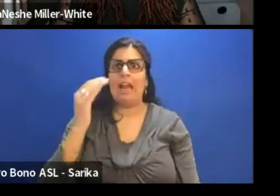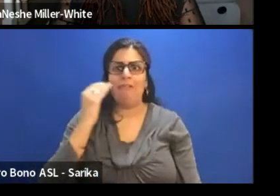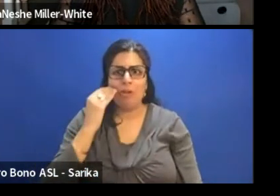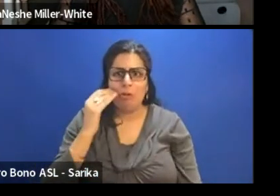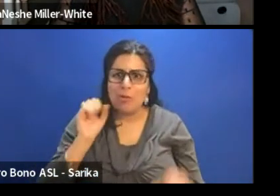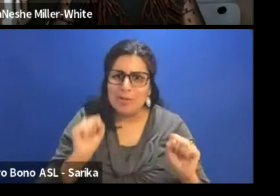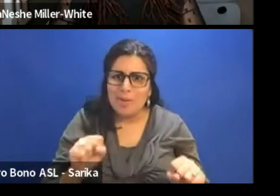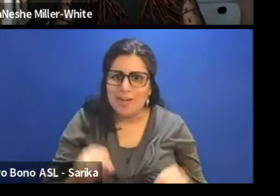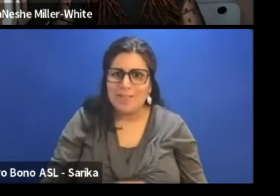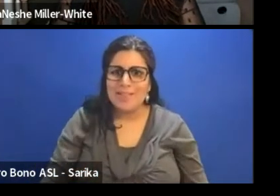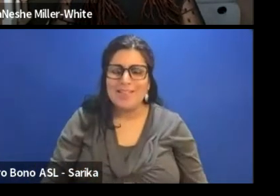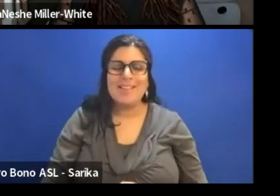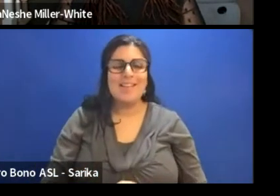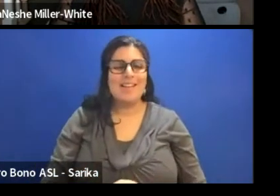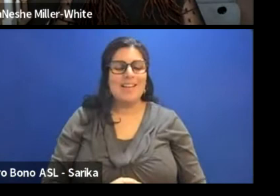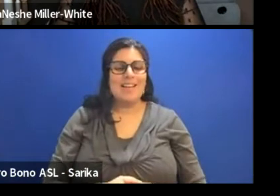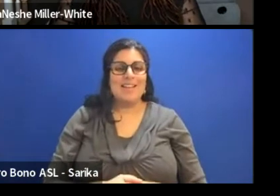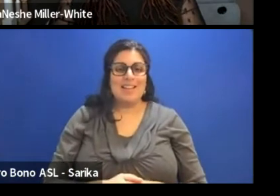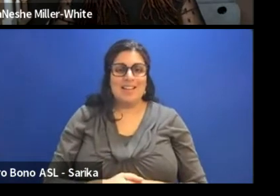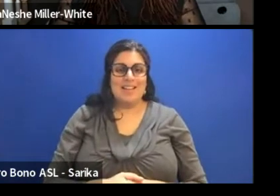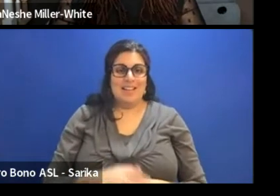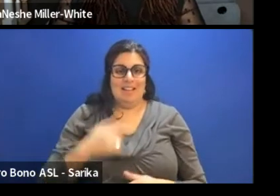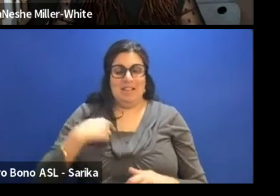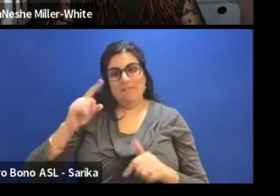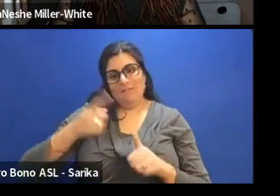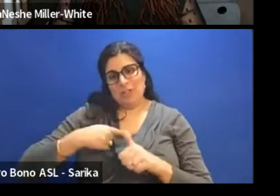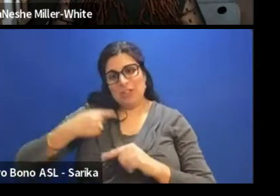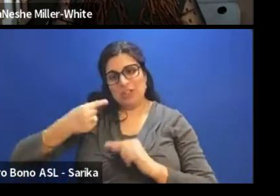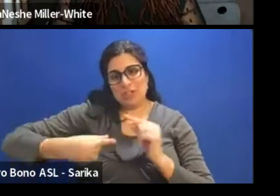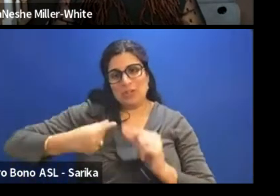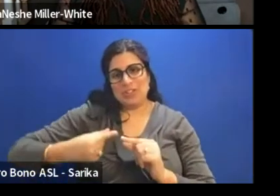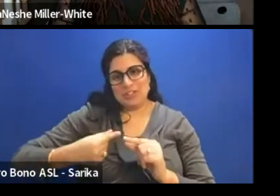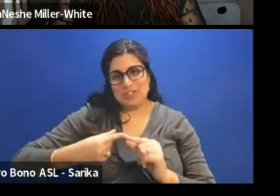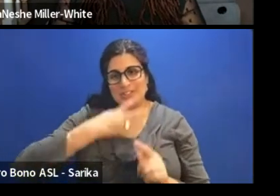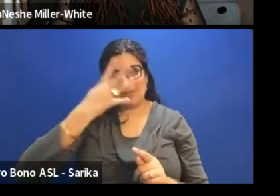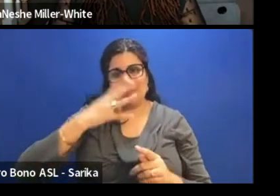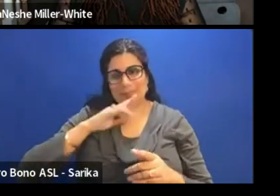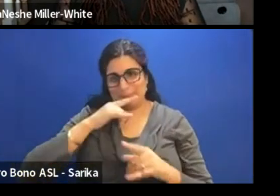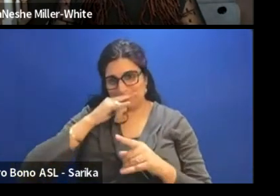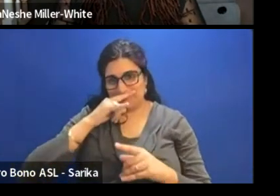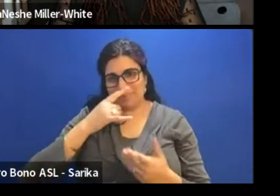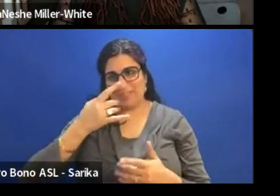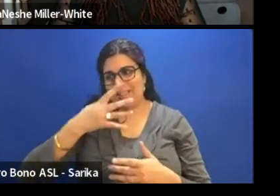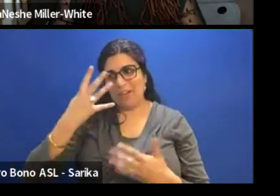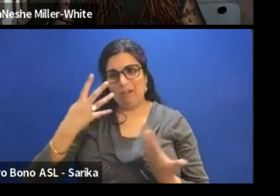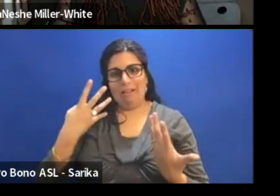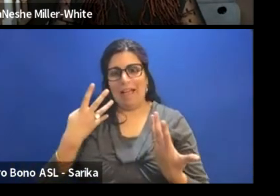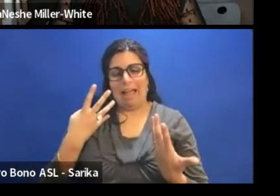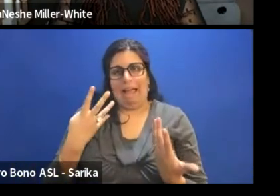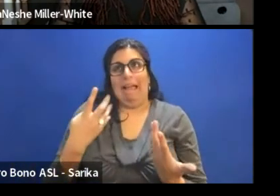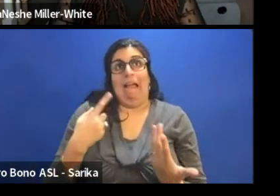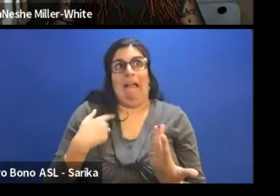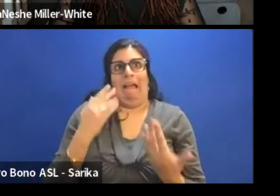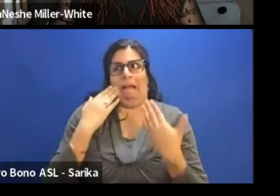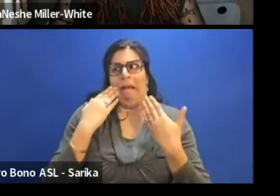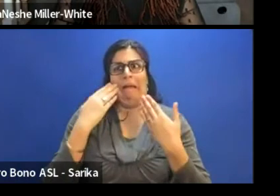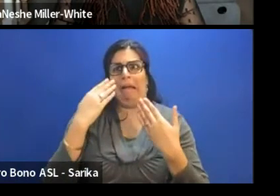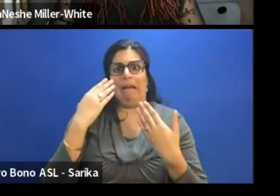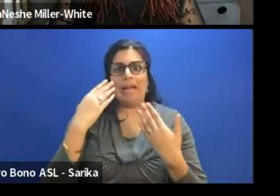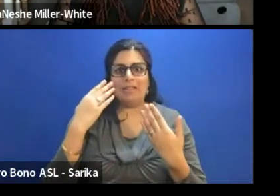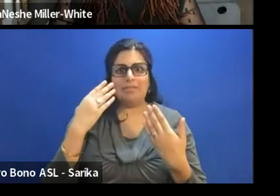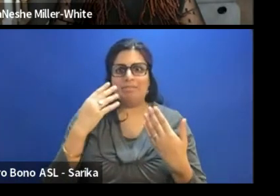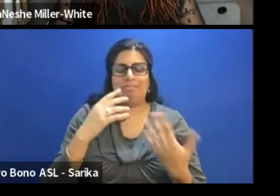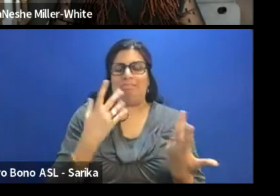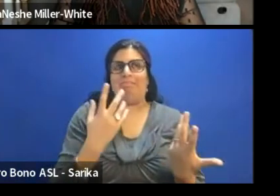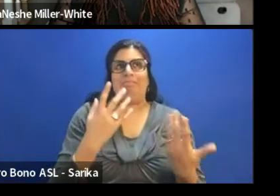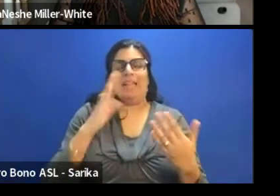possible. being a first generation, that's something that was really foreign to me, and it was fascinating.